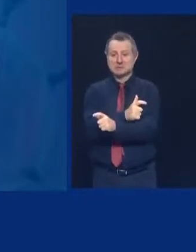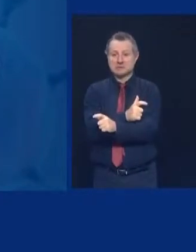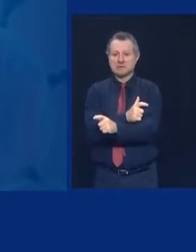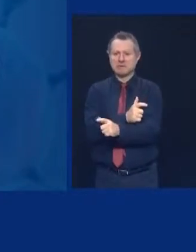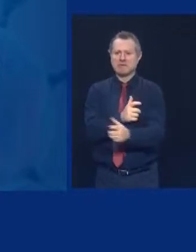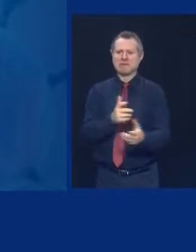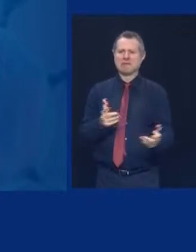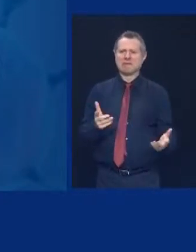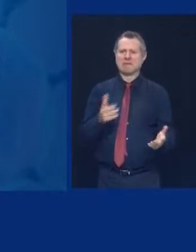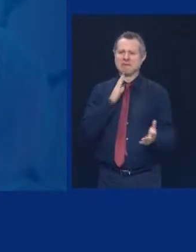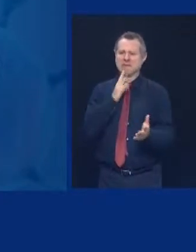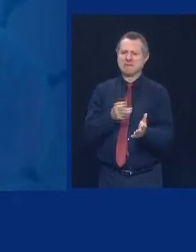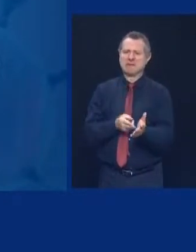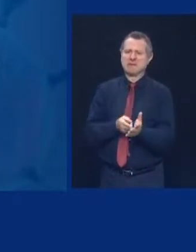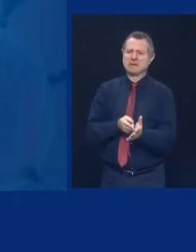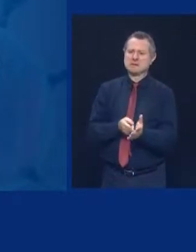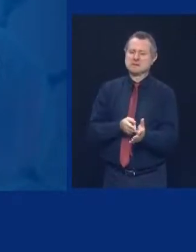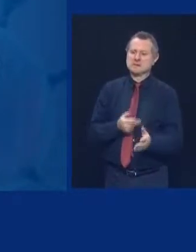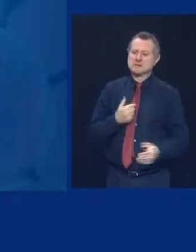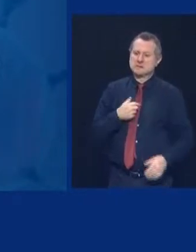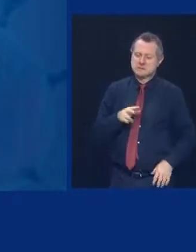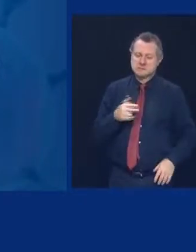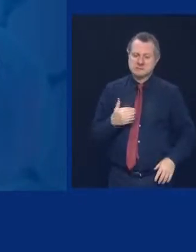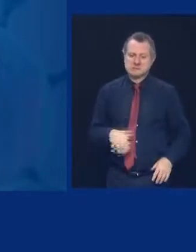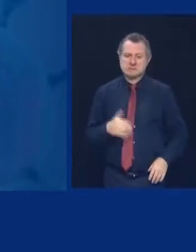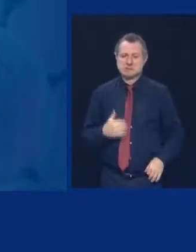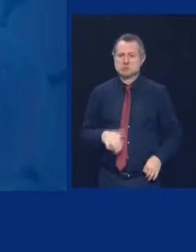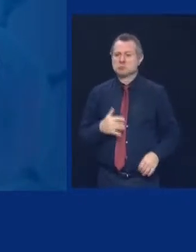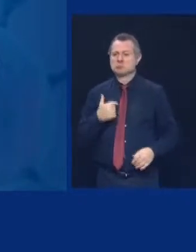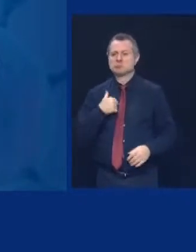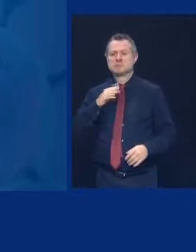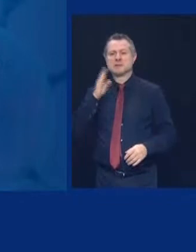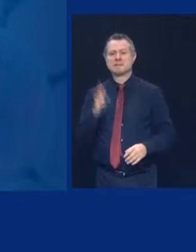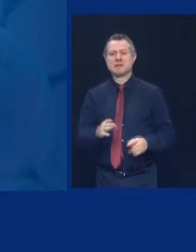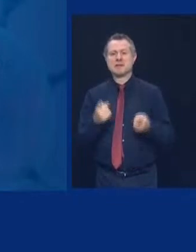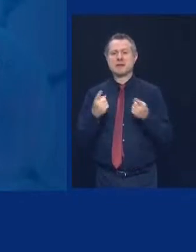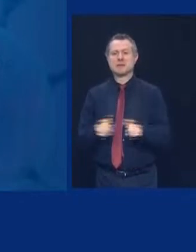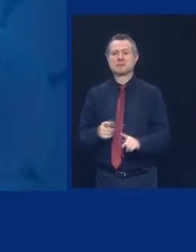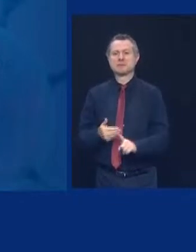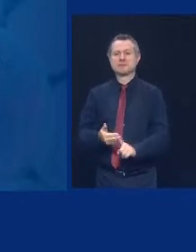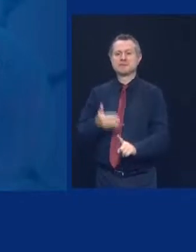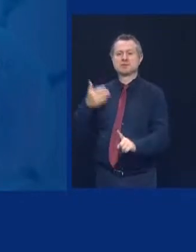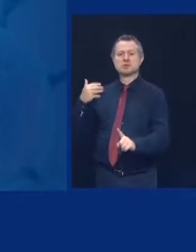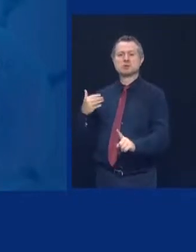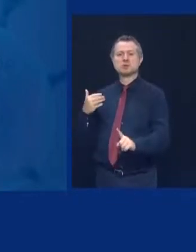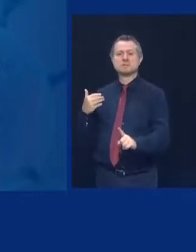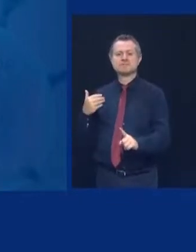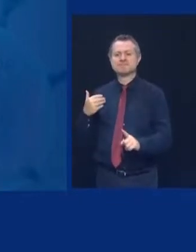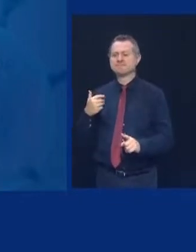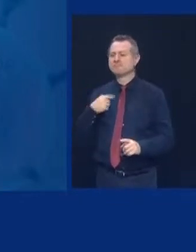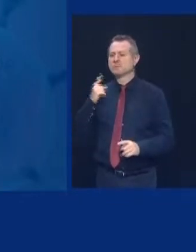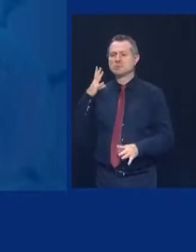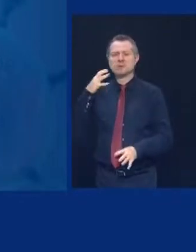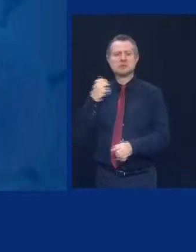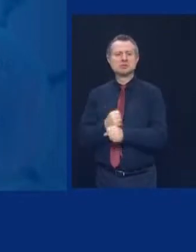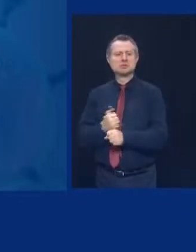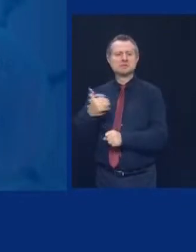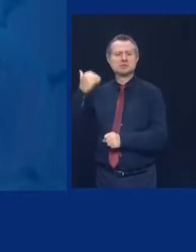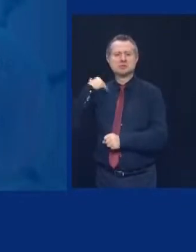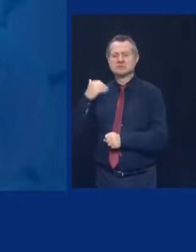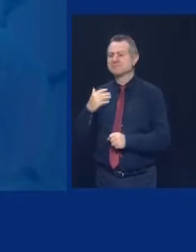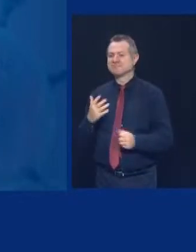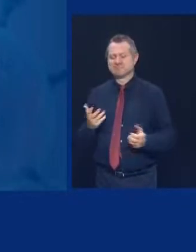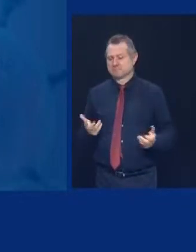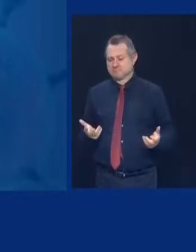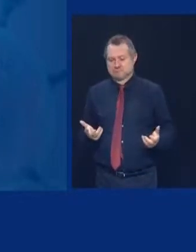least. I don't think it has happened in the past 100 years. The way we basically enforce